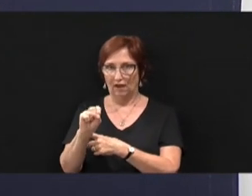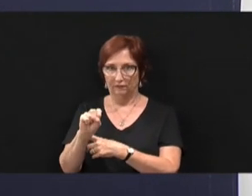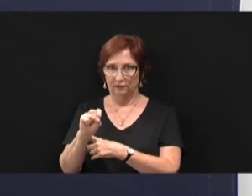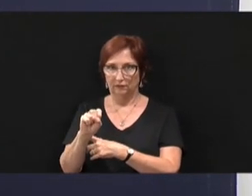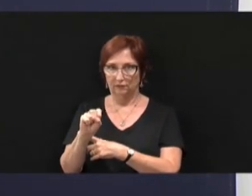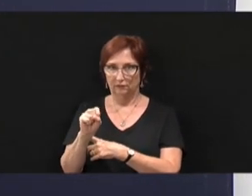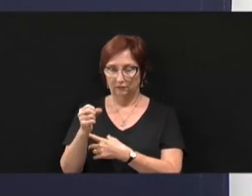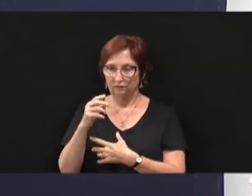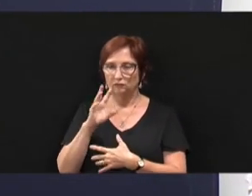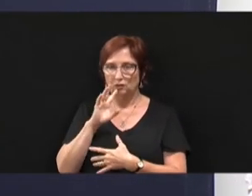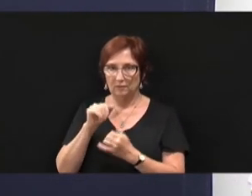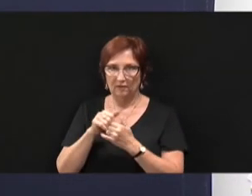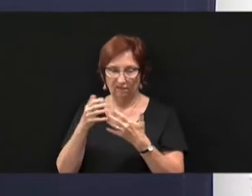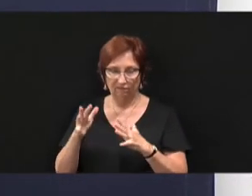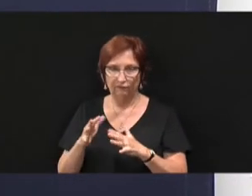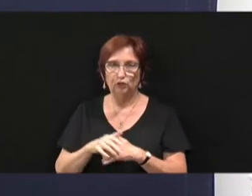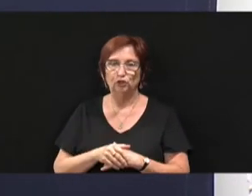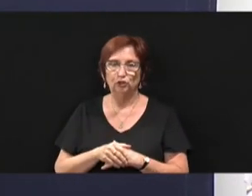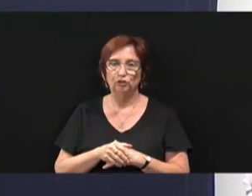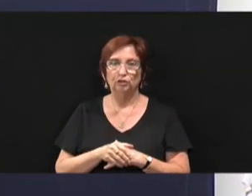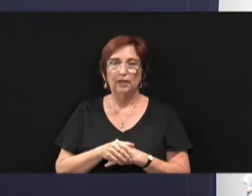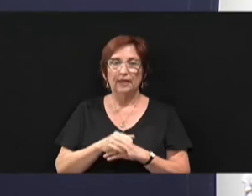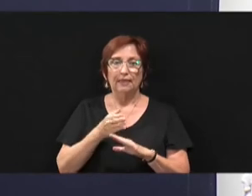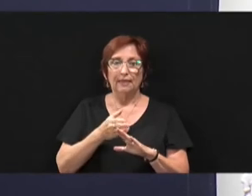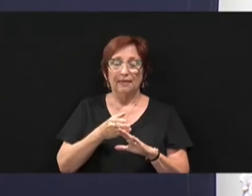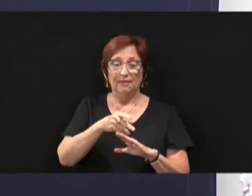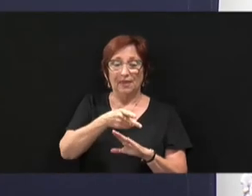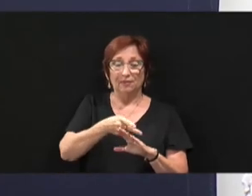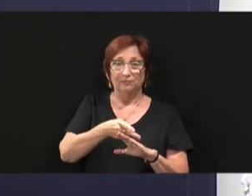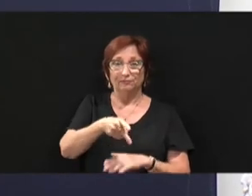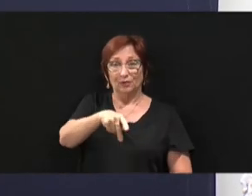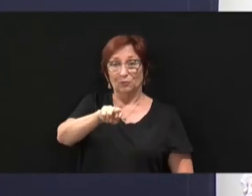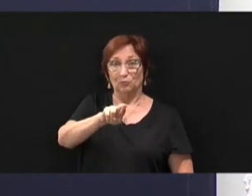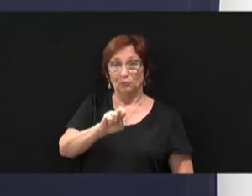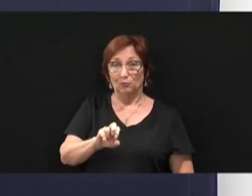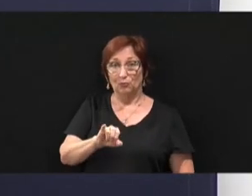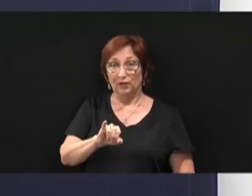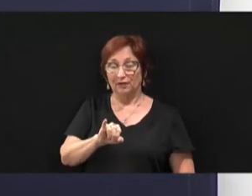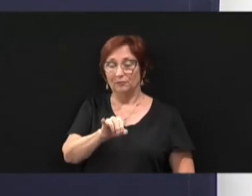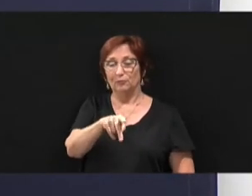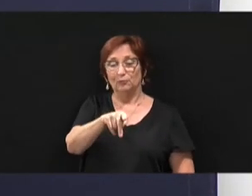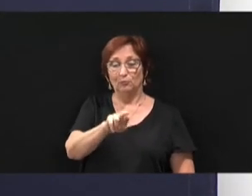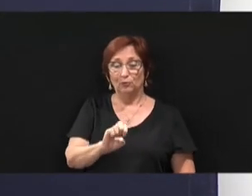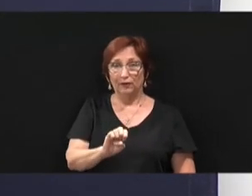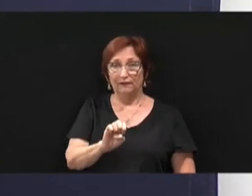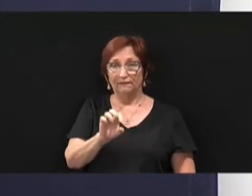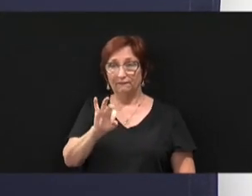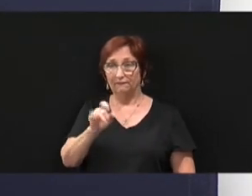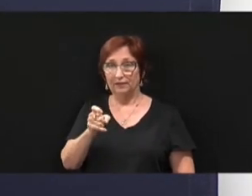the prefix di means to, and the digraphs